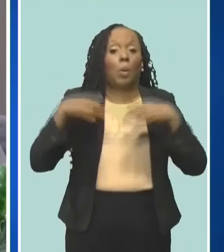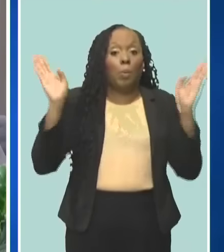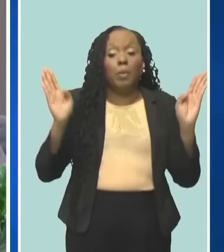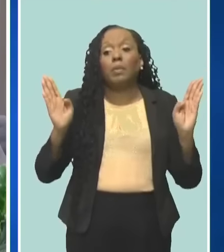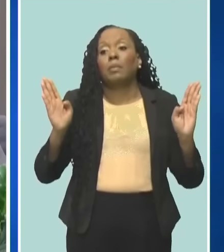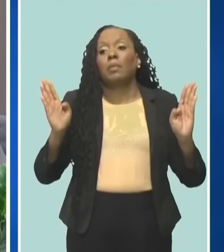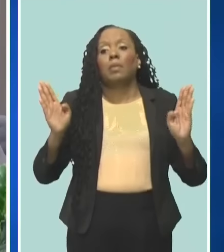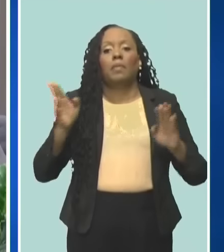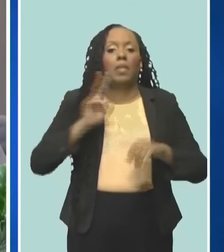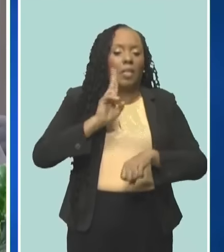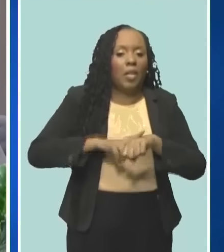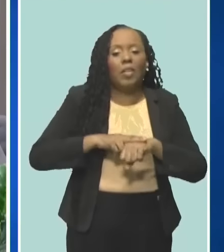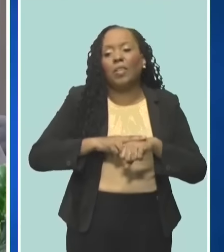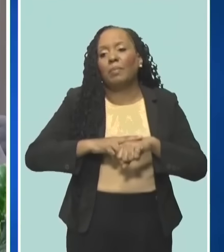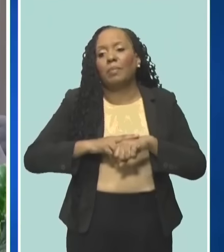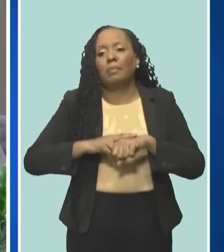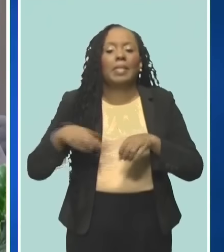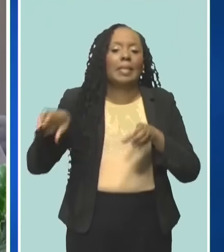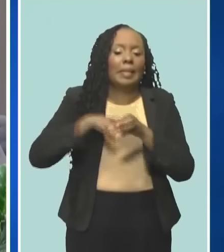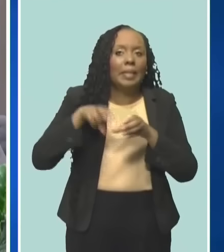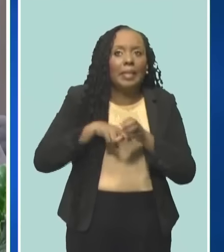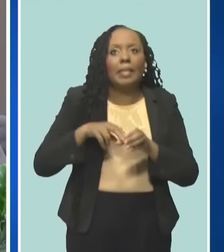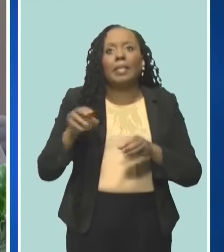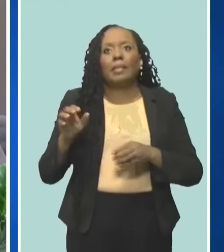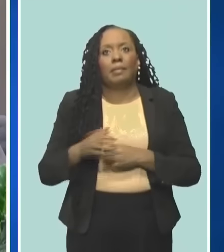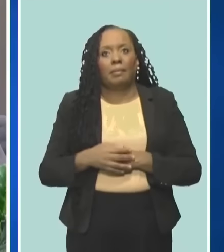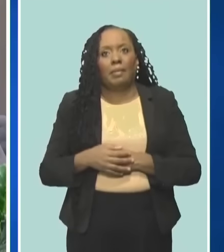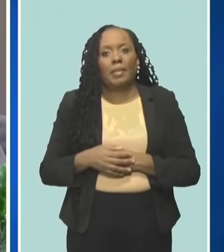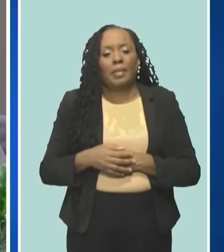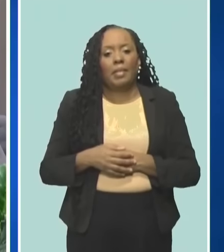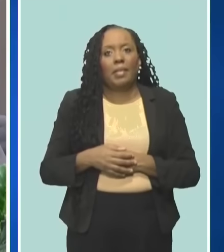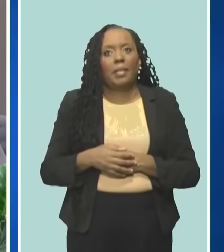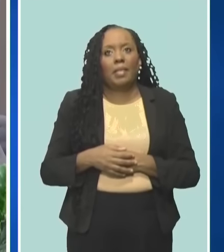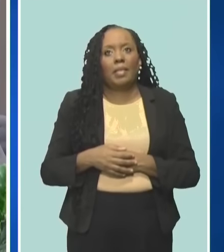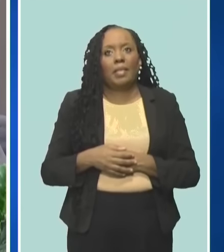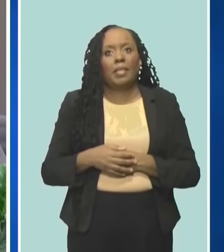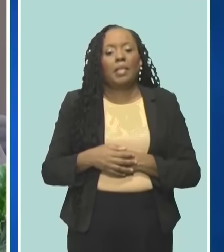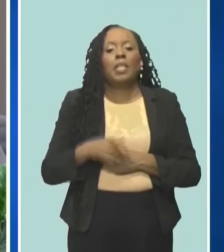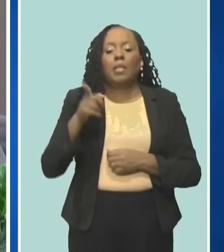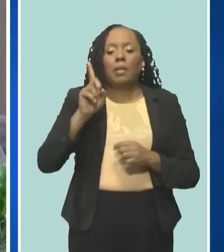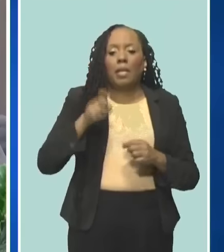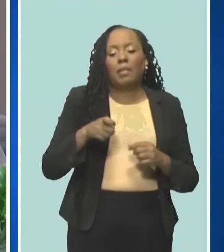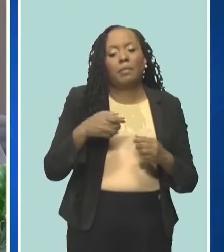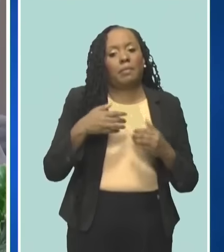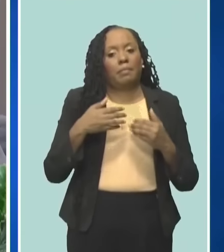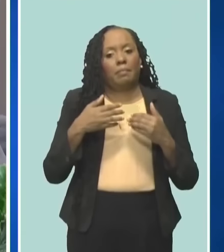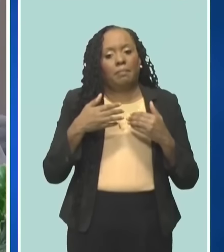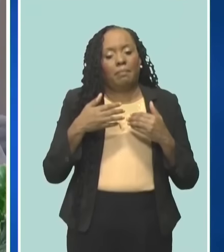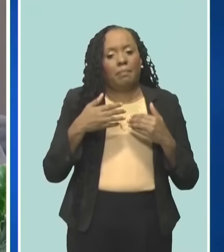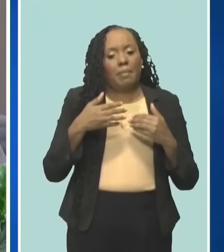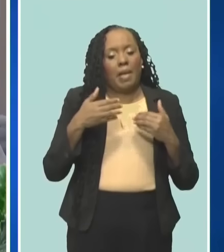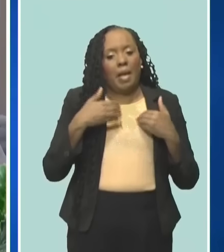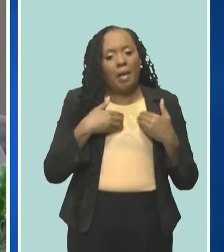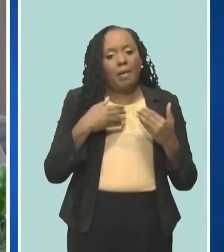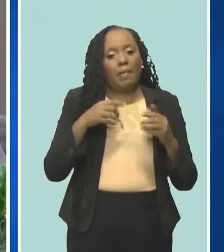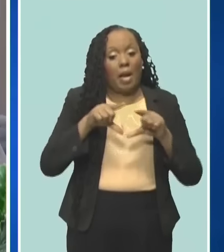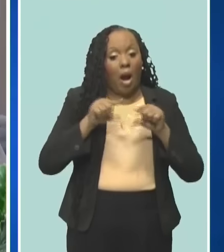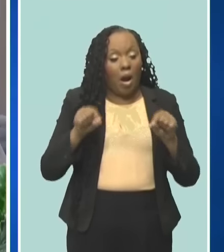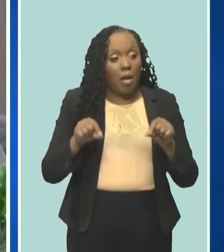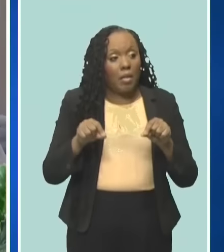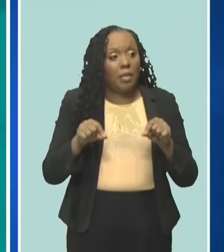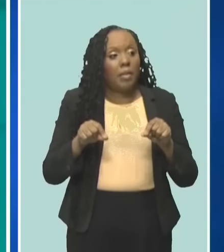the regular traveling public, which would be the persons who have to then put money on the card and then board and tap.